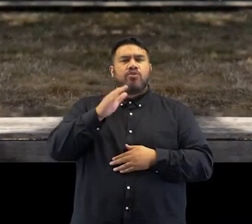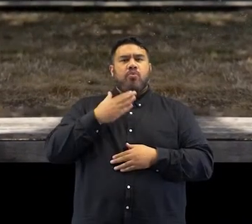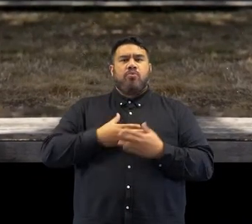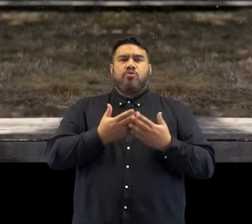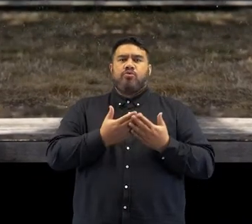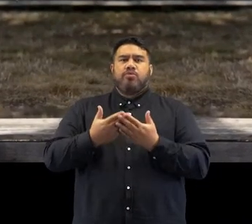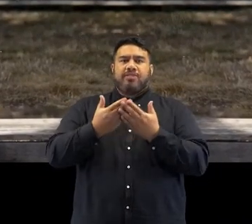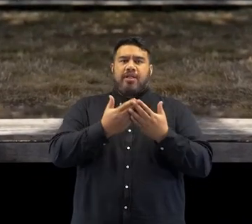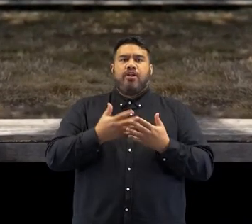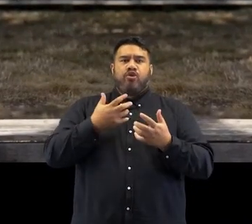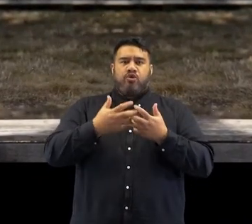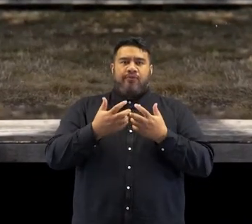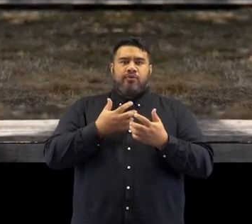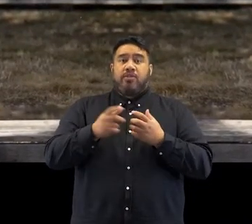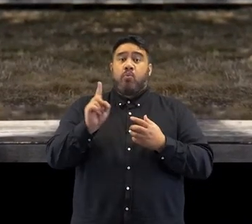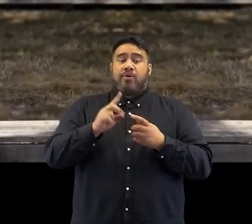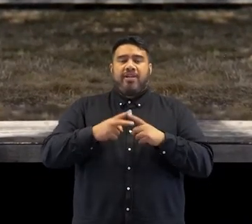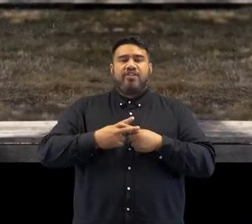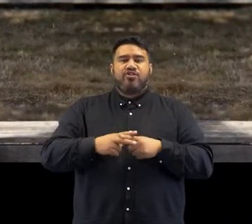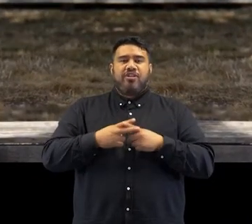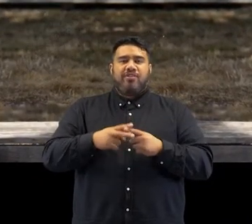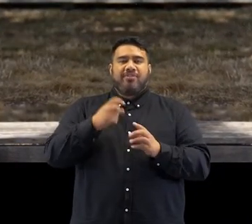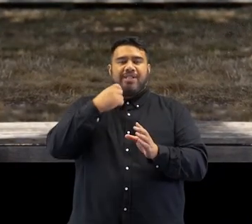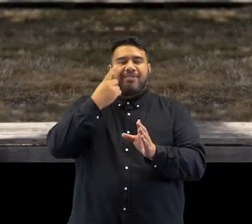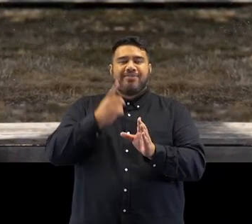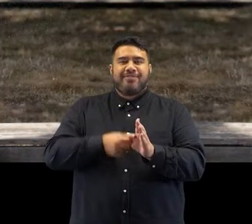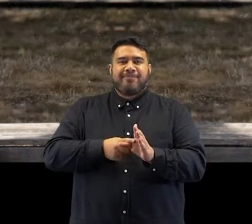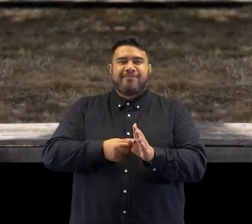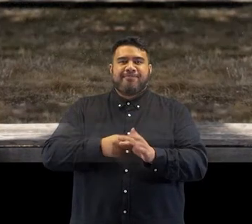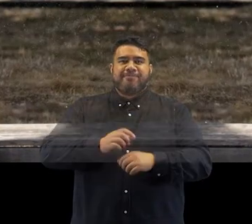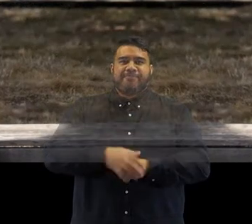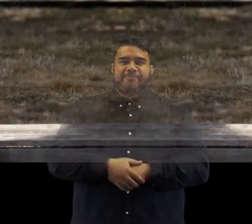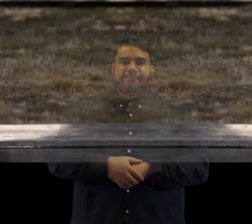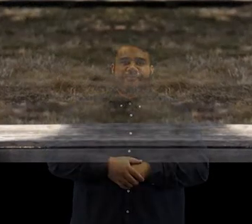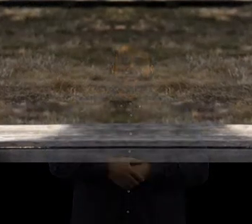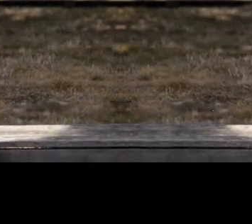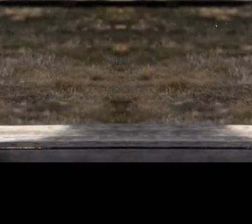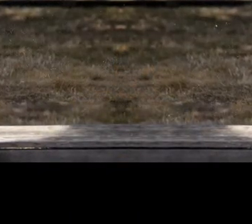or mechatronics engineering at university next year.